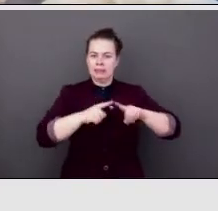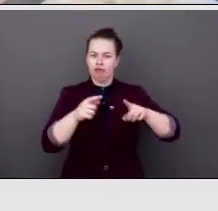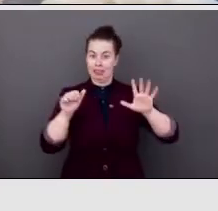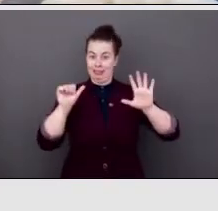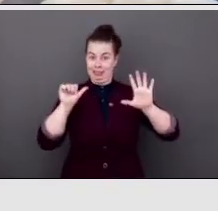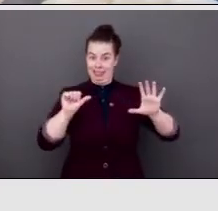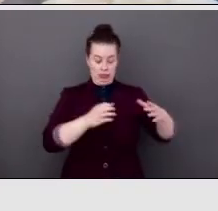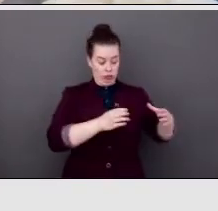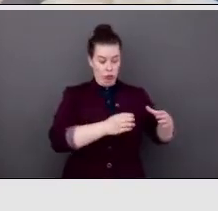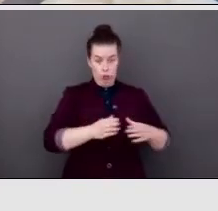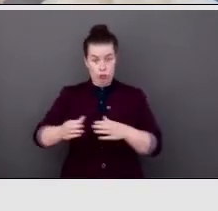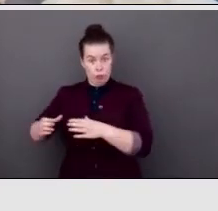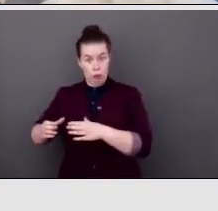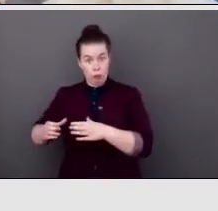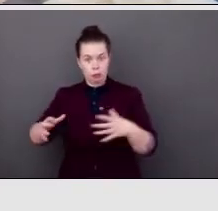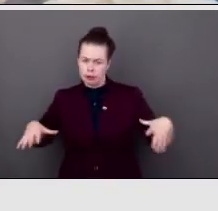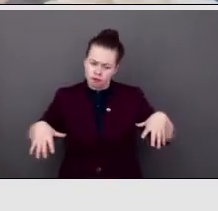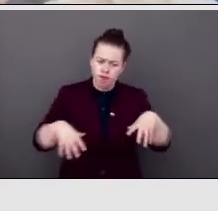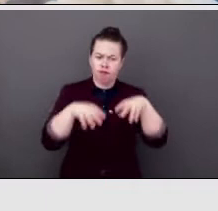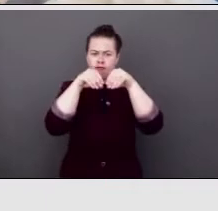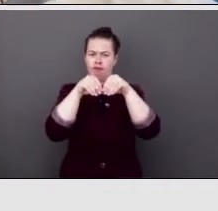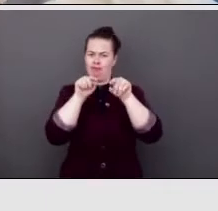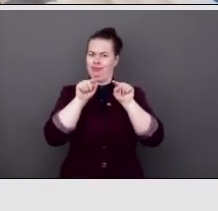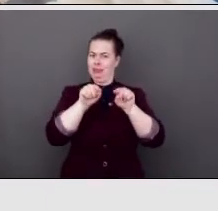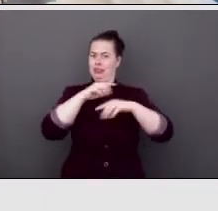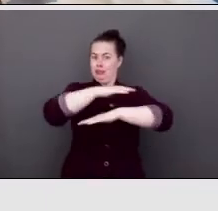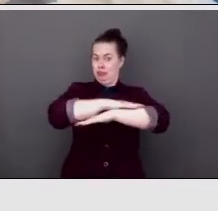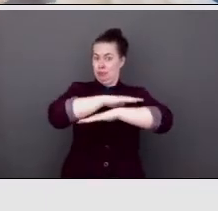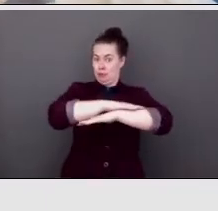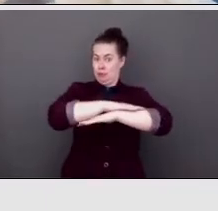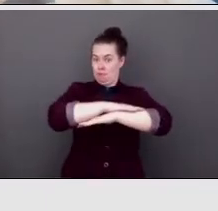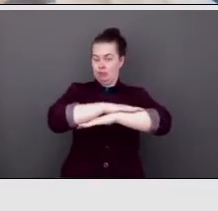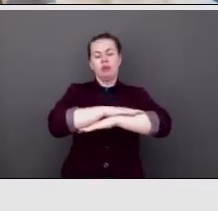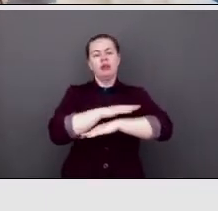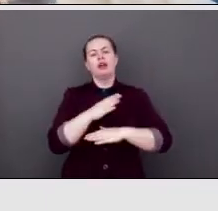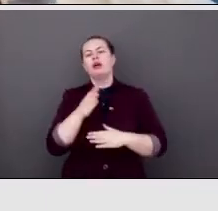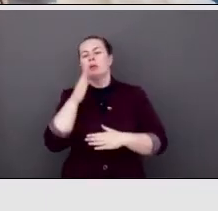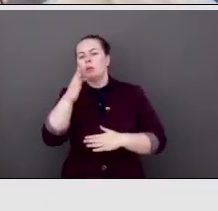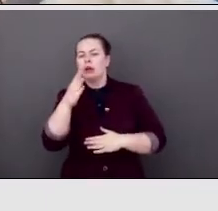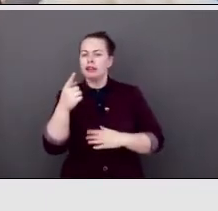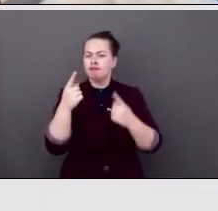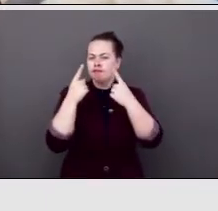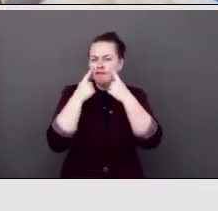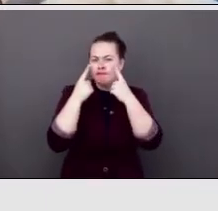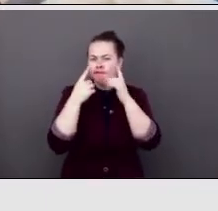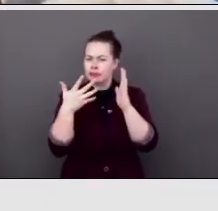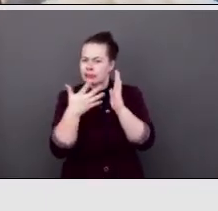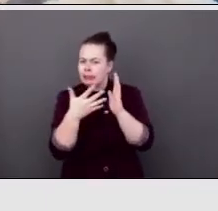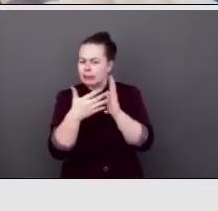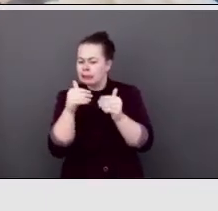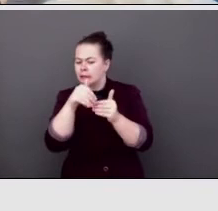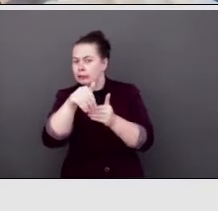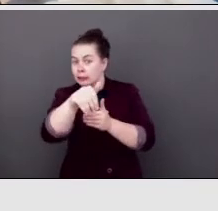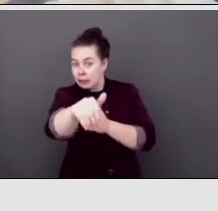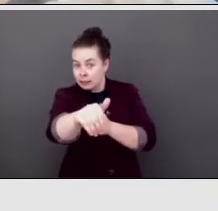different actors, as mentioned, the 6 actors. We have a set of pilots that are going to happen. And then